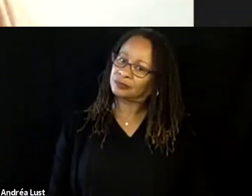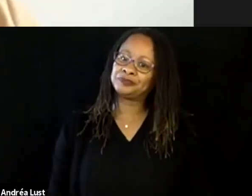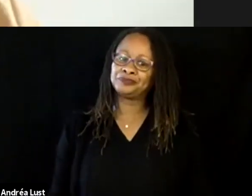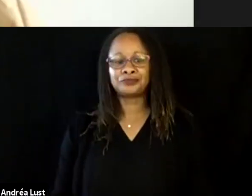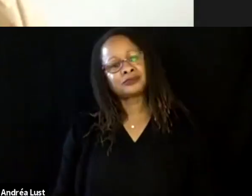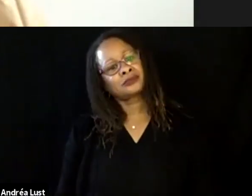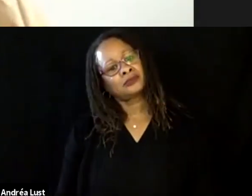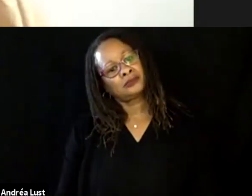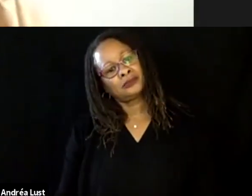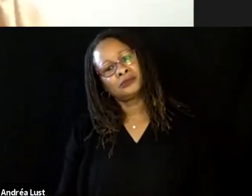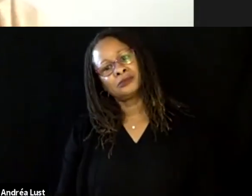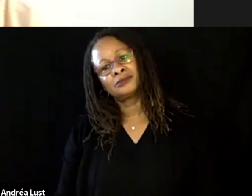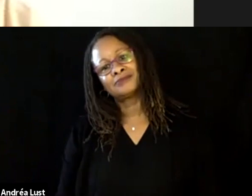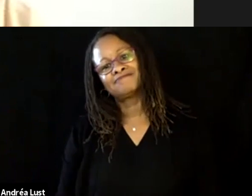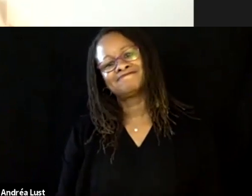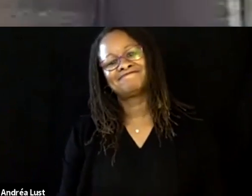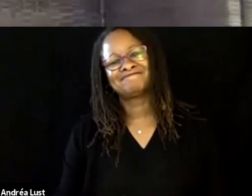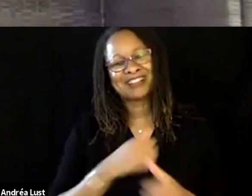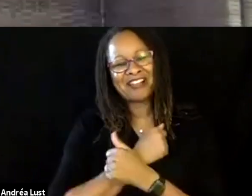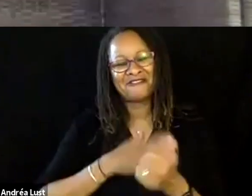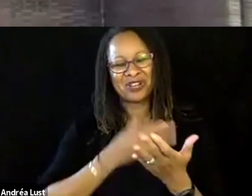Yeah, I love those facts.